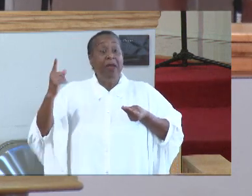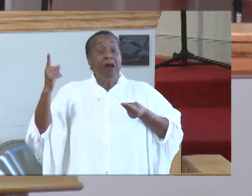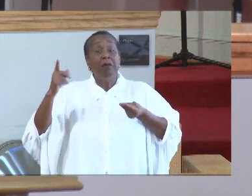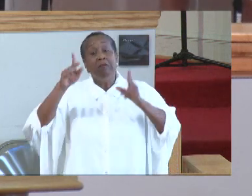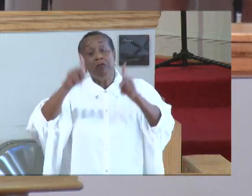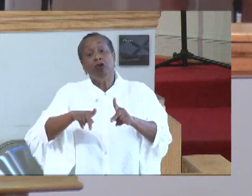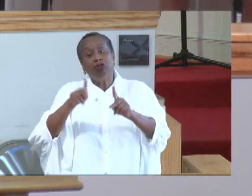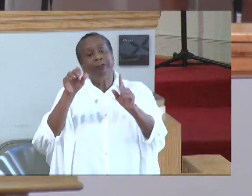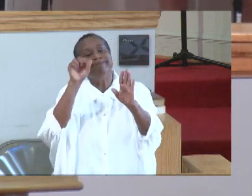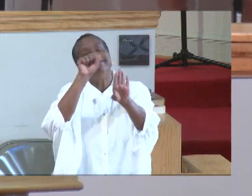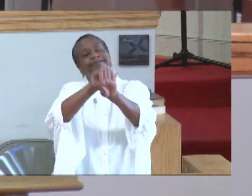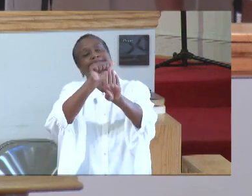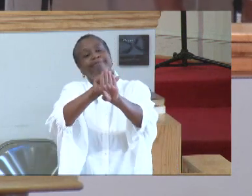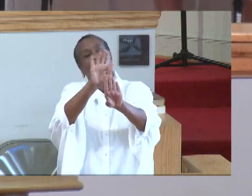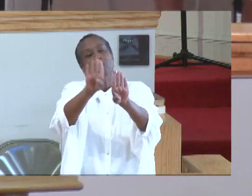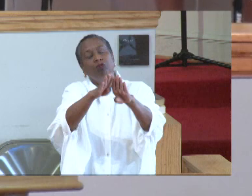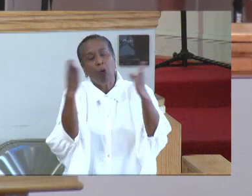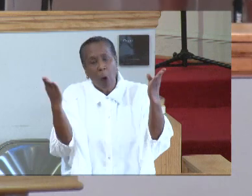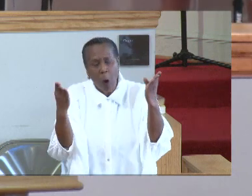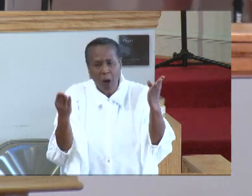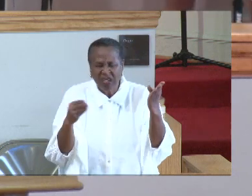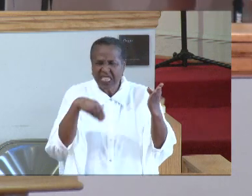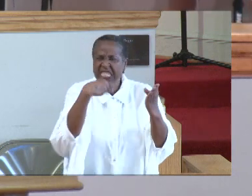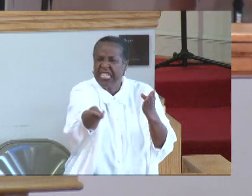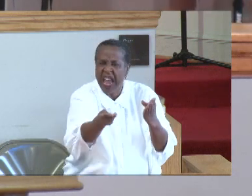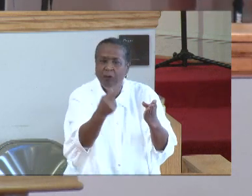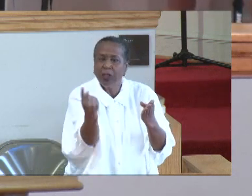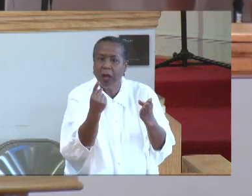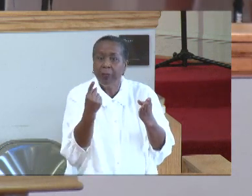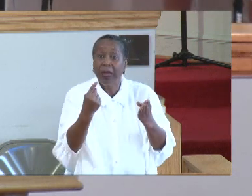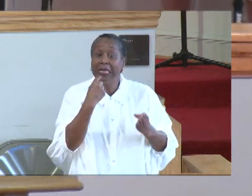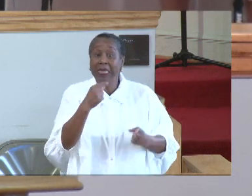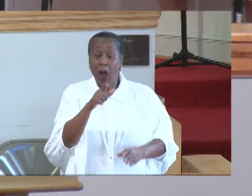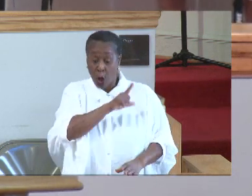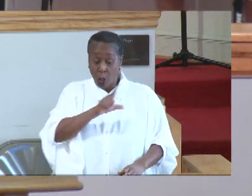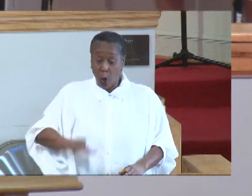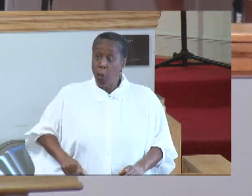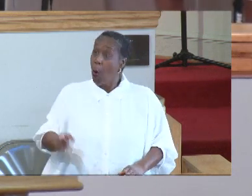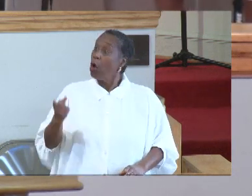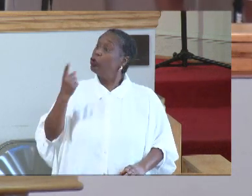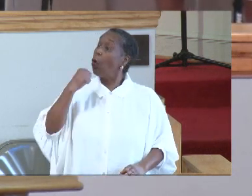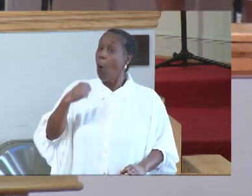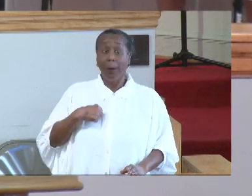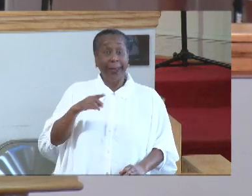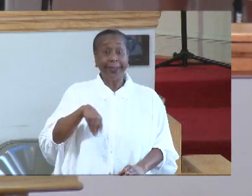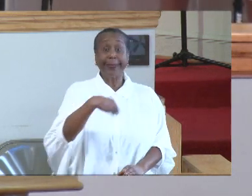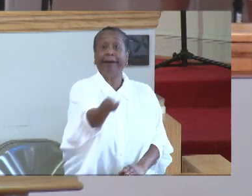or a stranger that gave you something and just said, the Lord told me